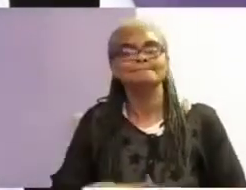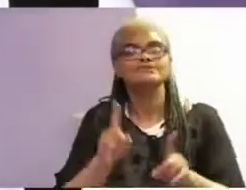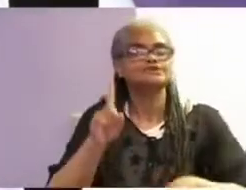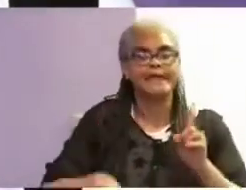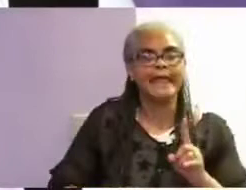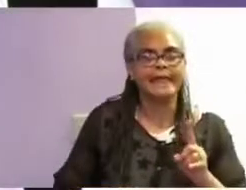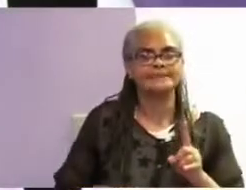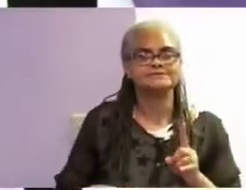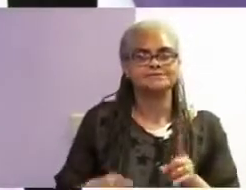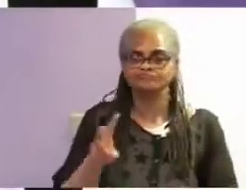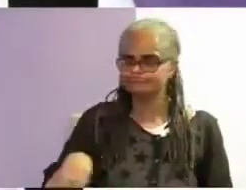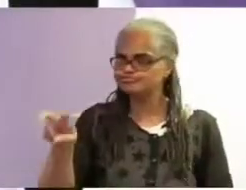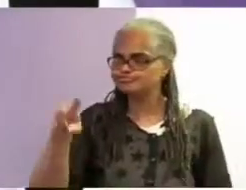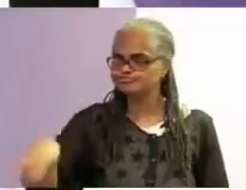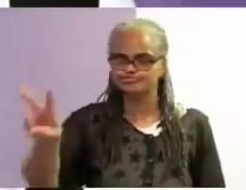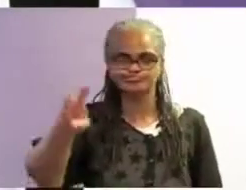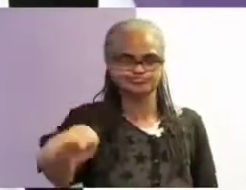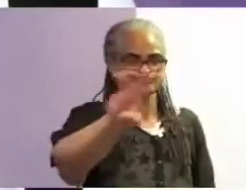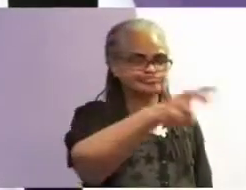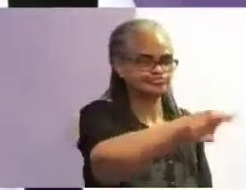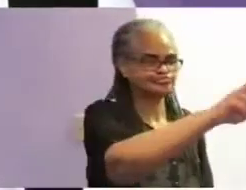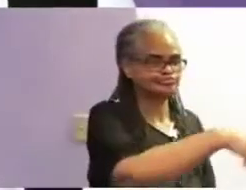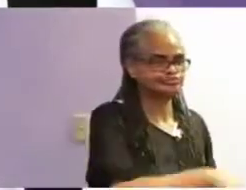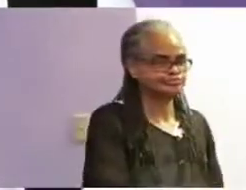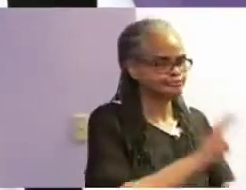from place to place.